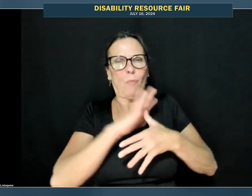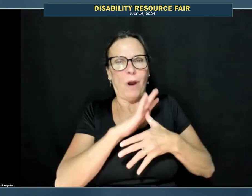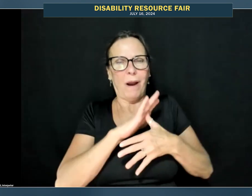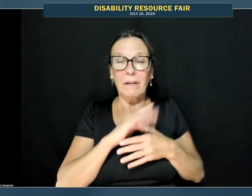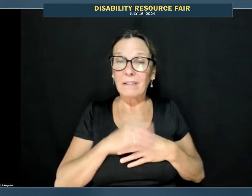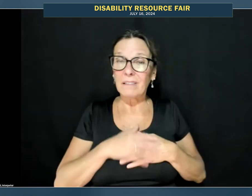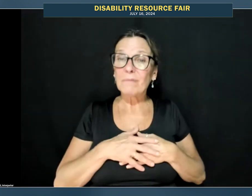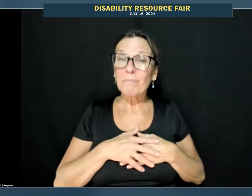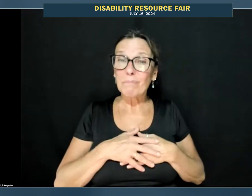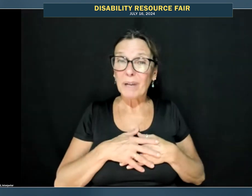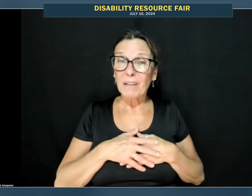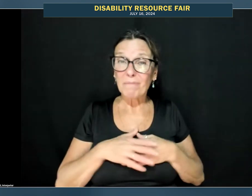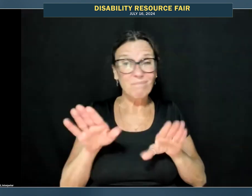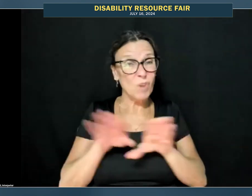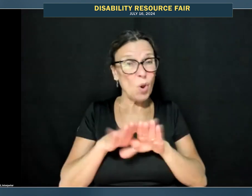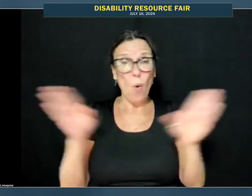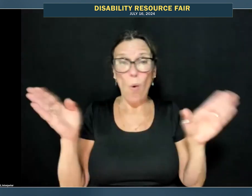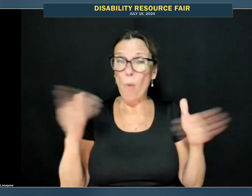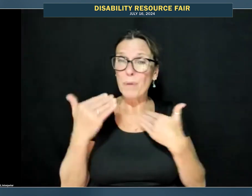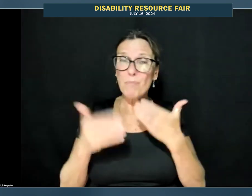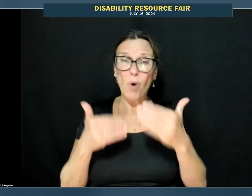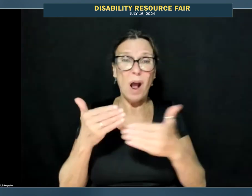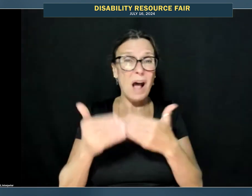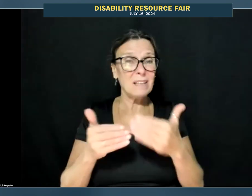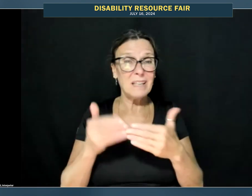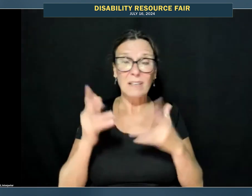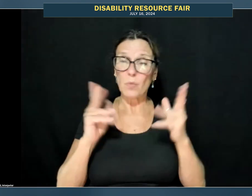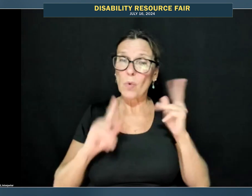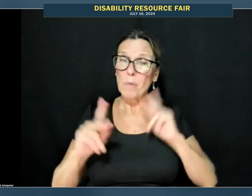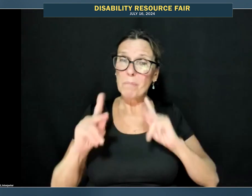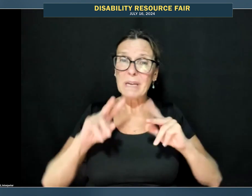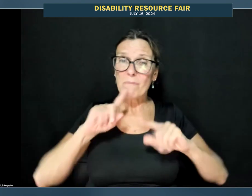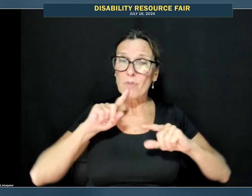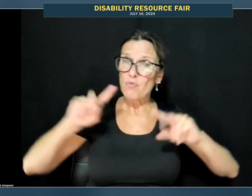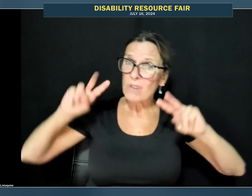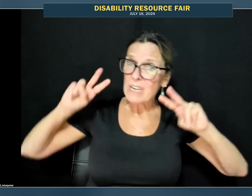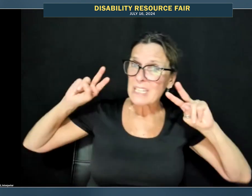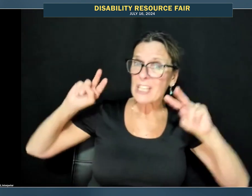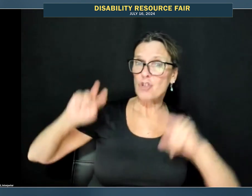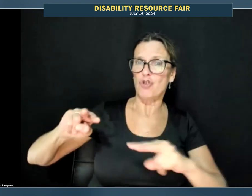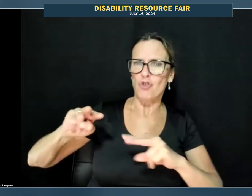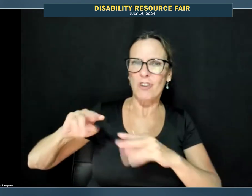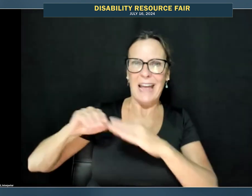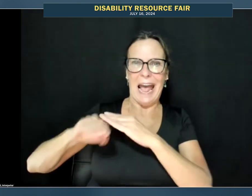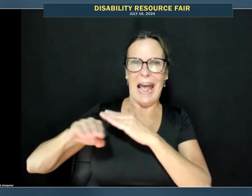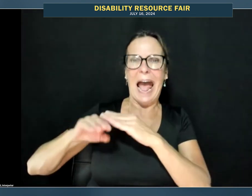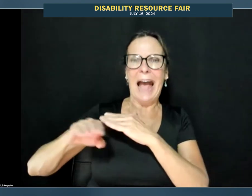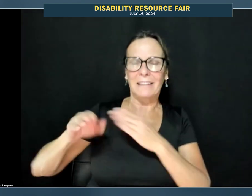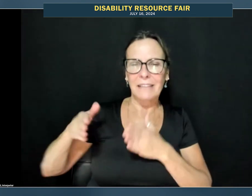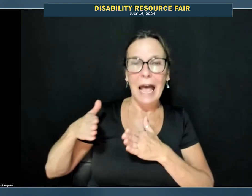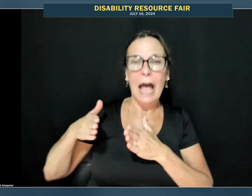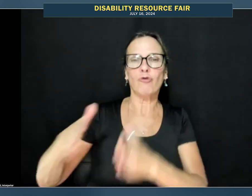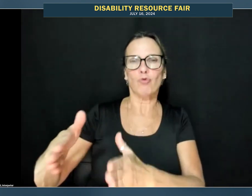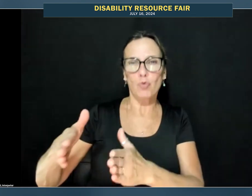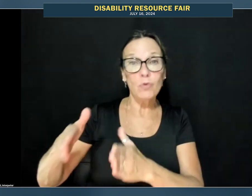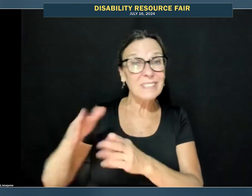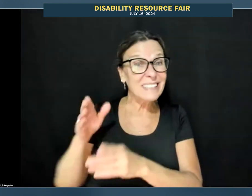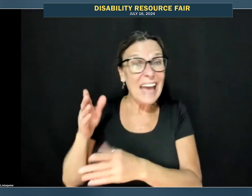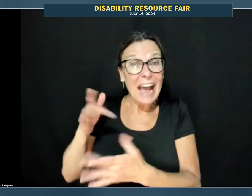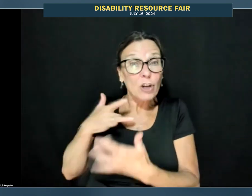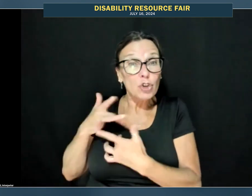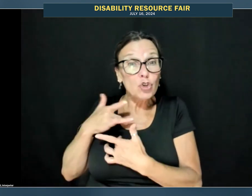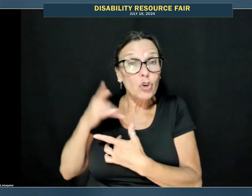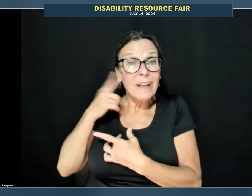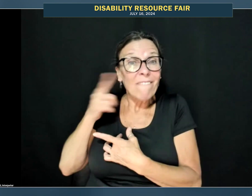open process where people are really looking at the access routes that concern them and see if it